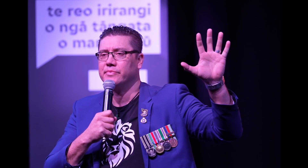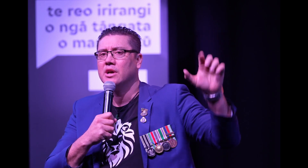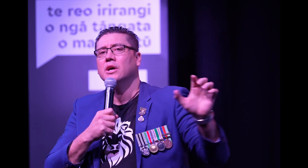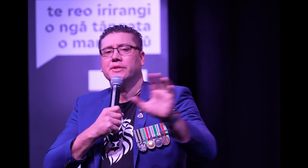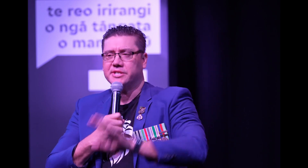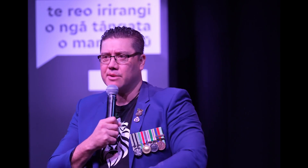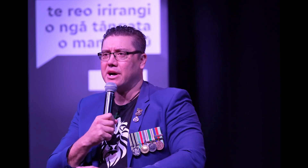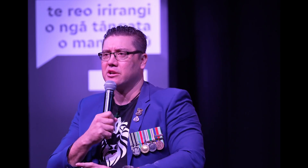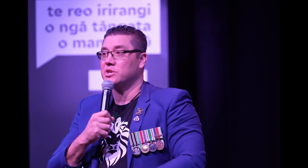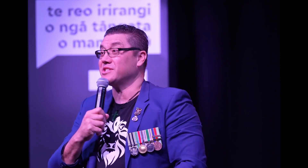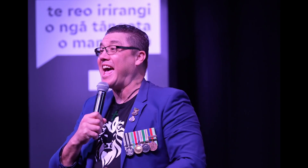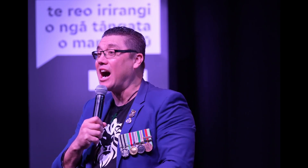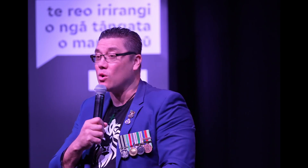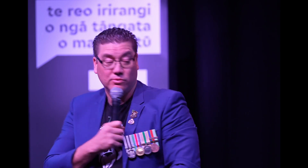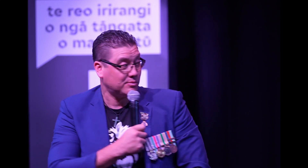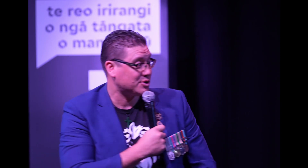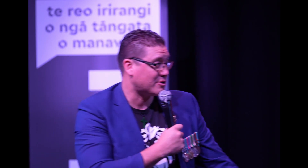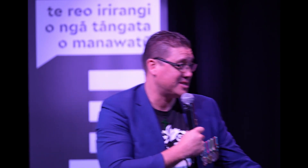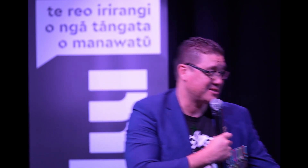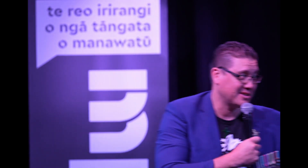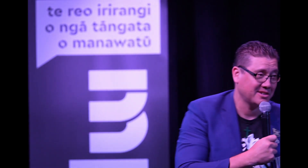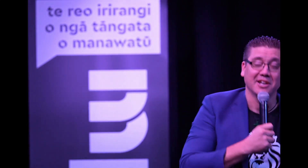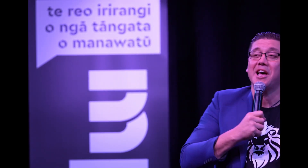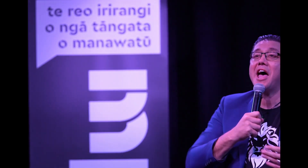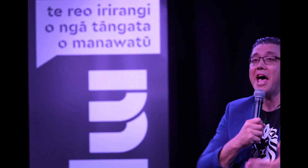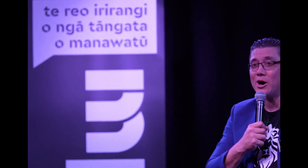on that. The second part of the question is how